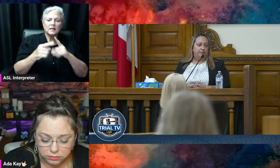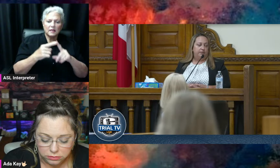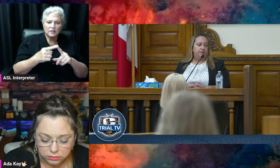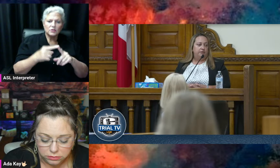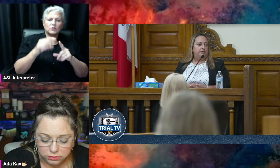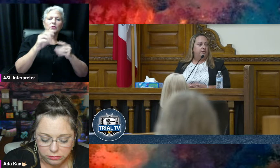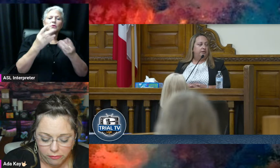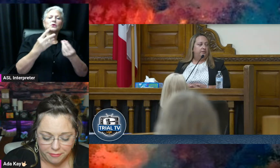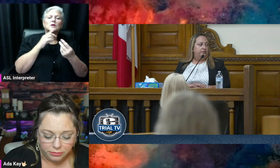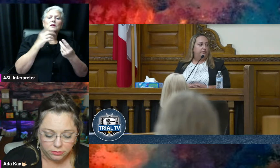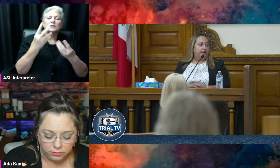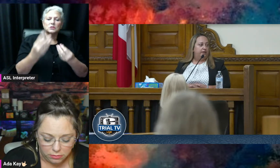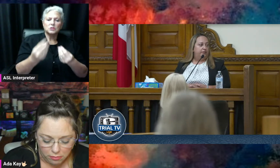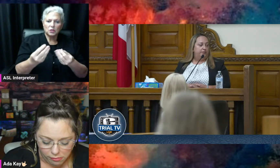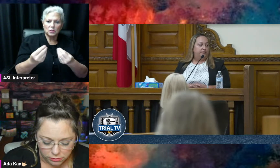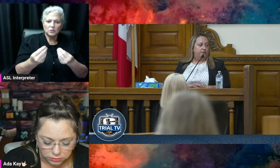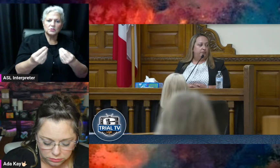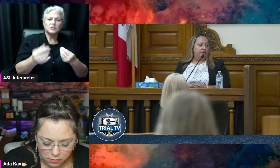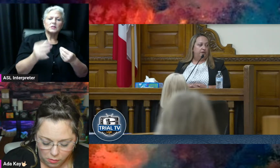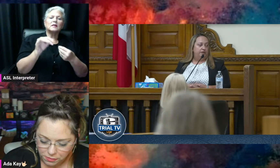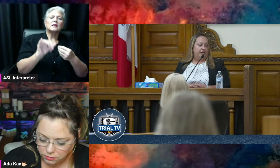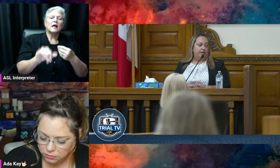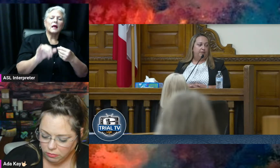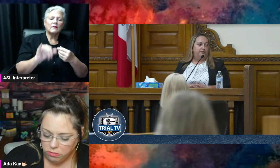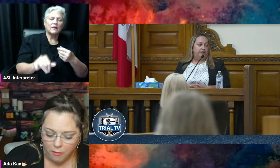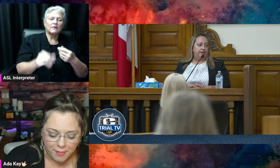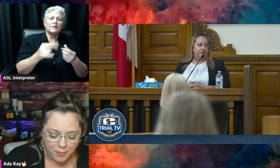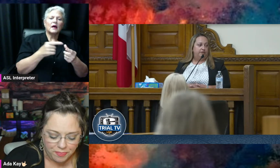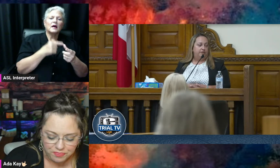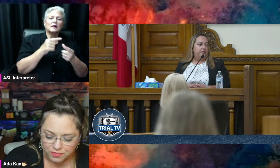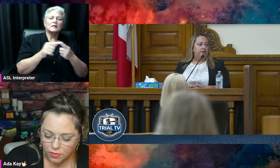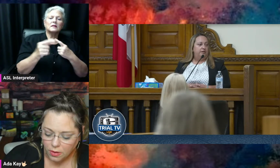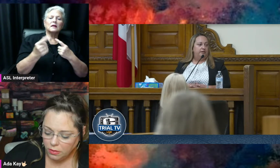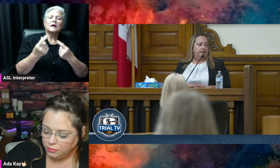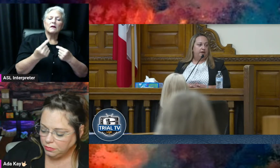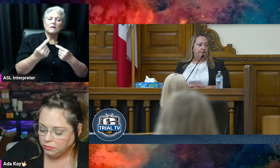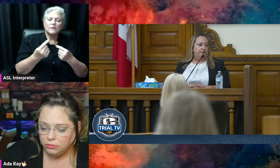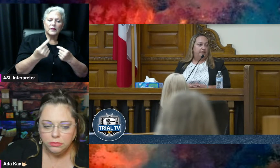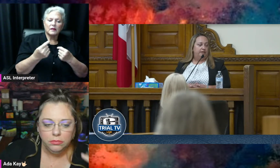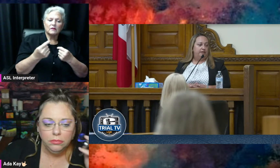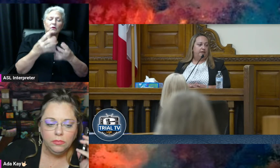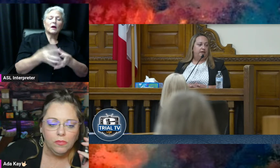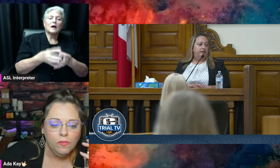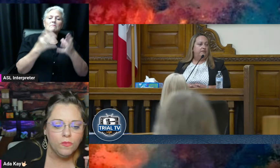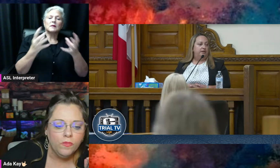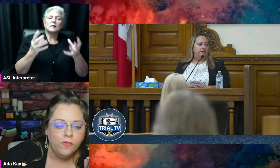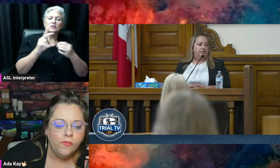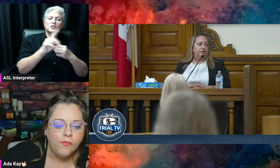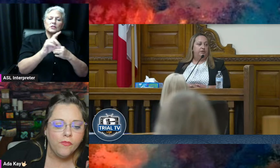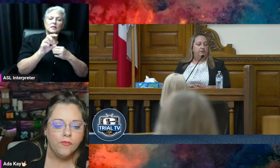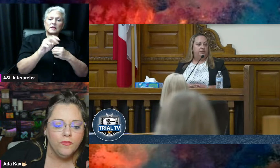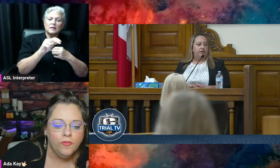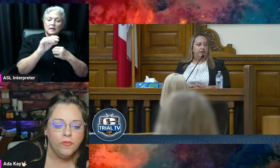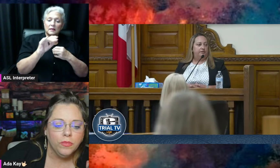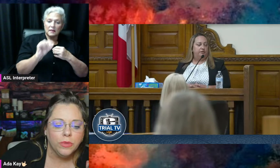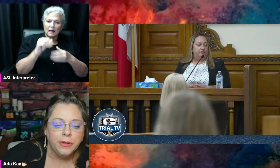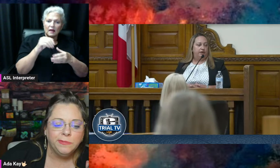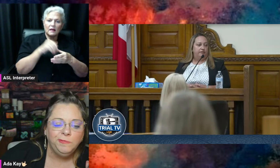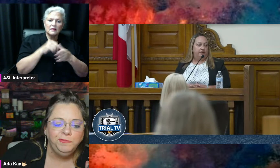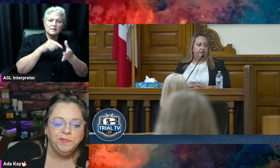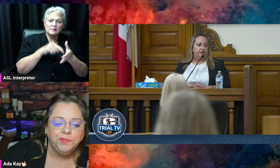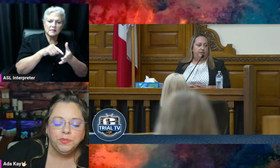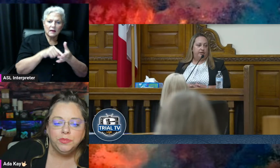in the sample. And from that, we perform what's called an amplification that copies that DNA. And then we use